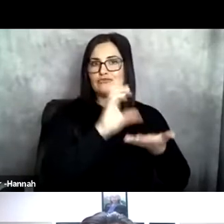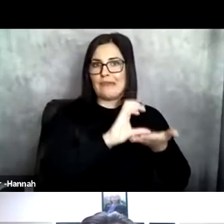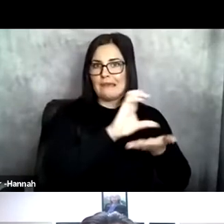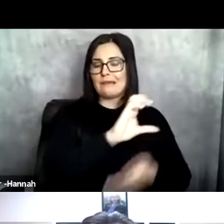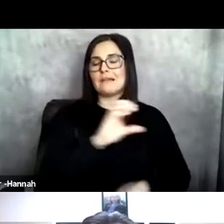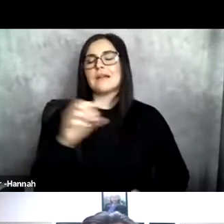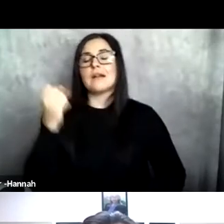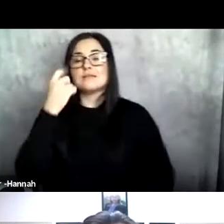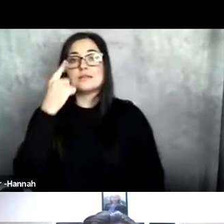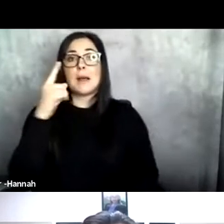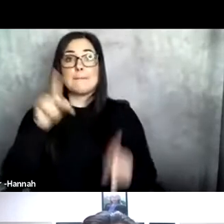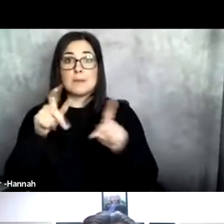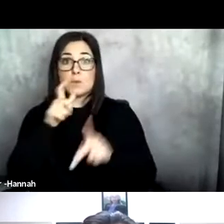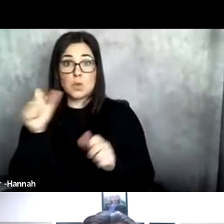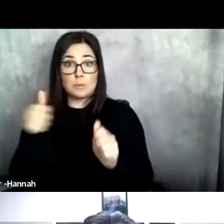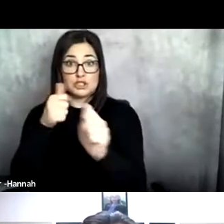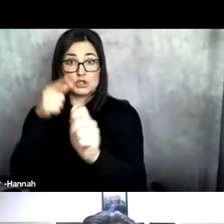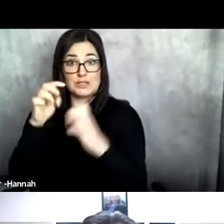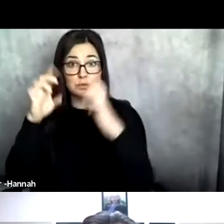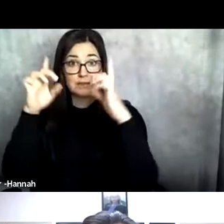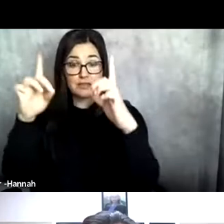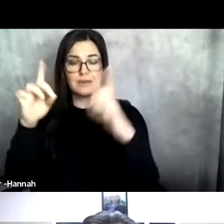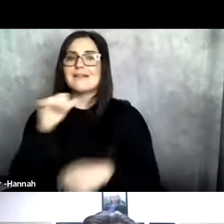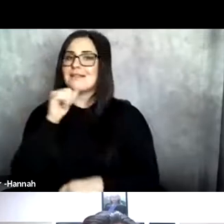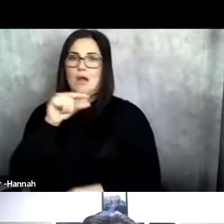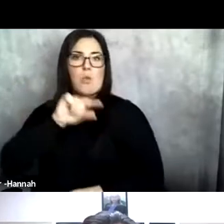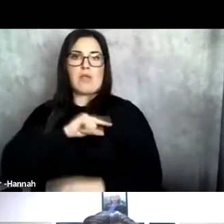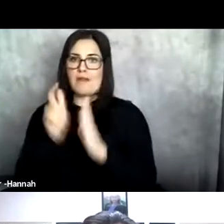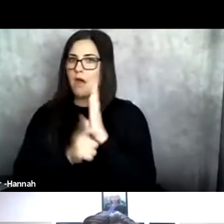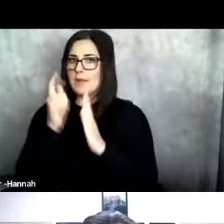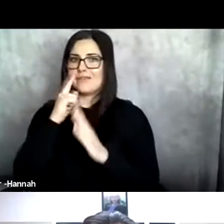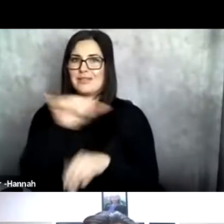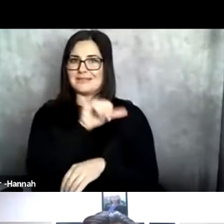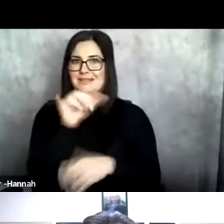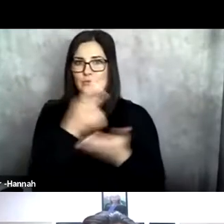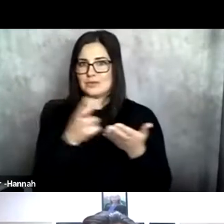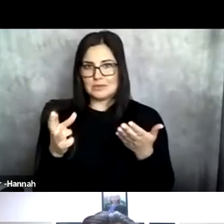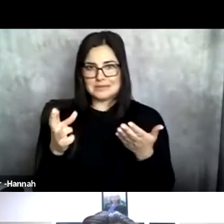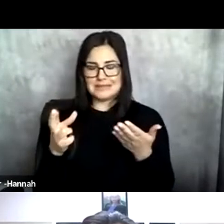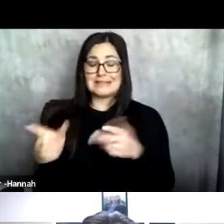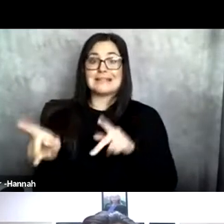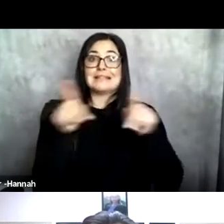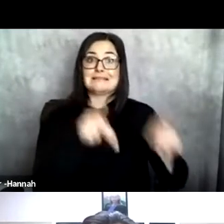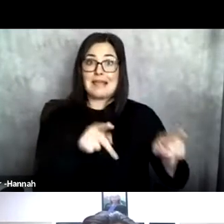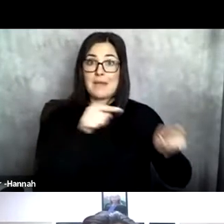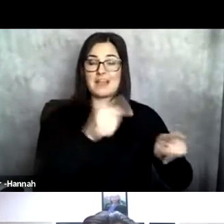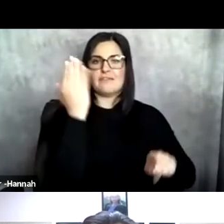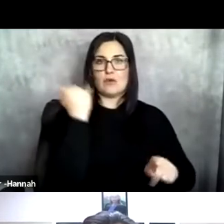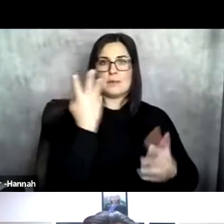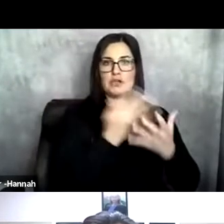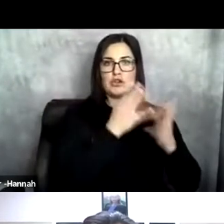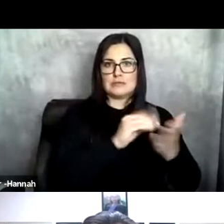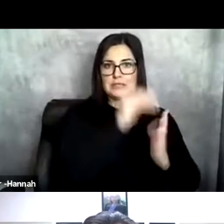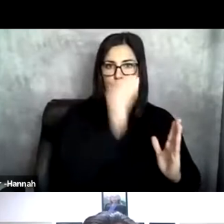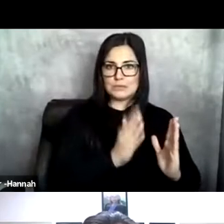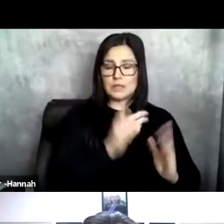when people are pursuing education, they're not automatically qualified for the same resources as formerly incarcerated